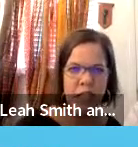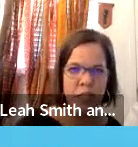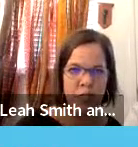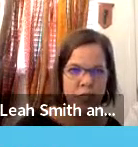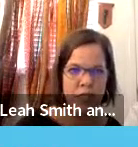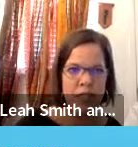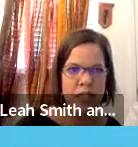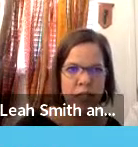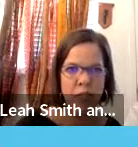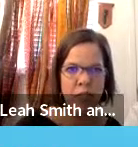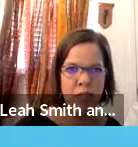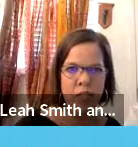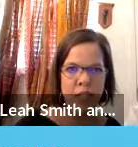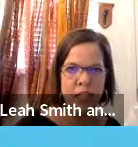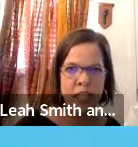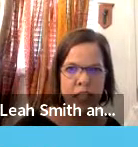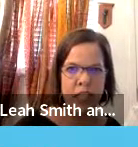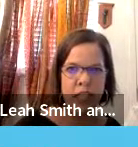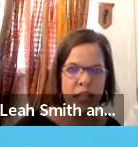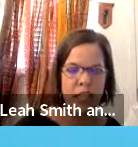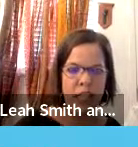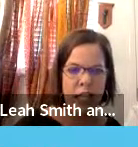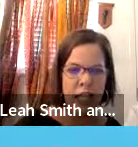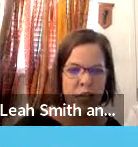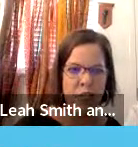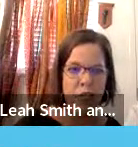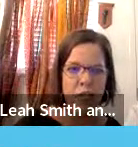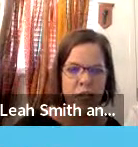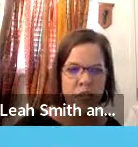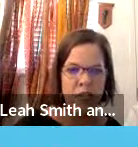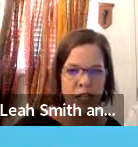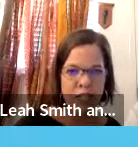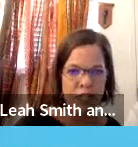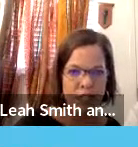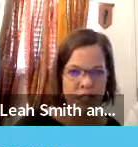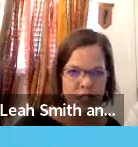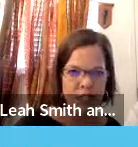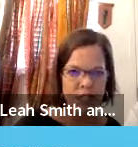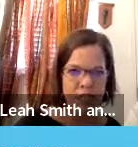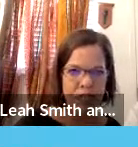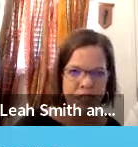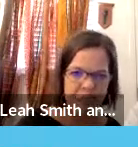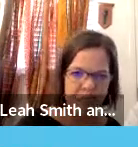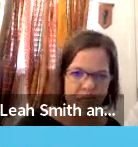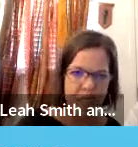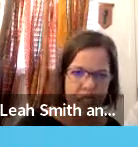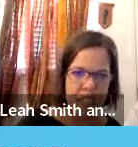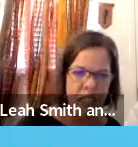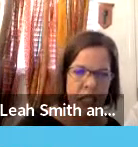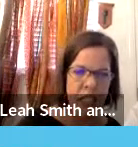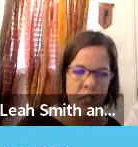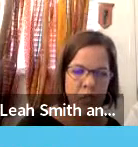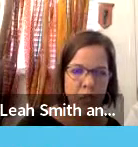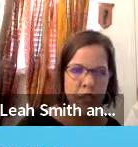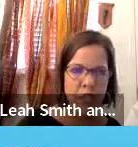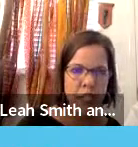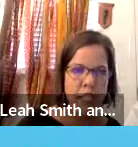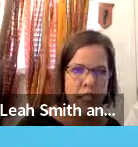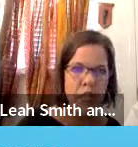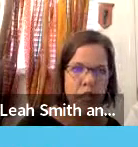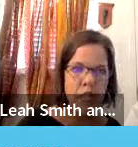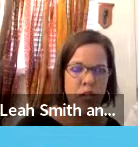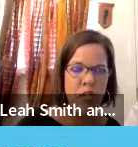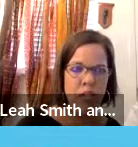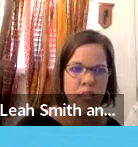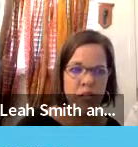the adoption process. We went actually through 2 failed adoptions. And in both of those cases,